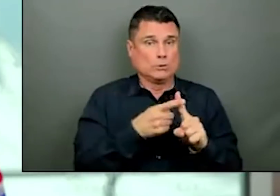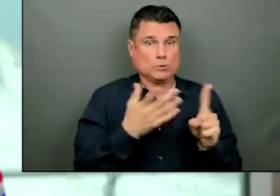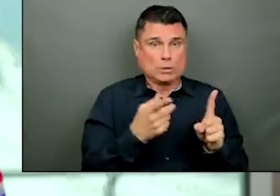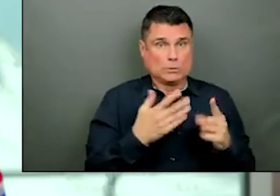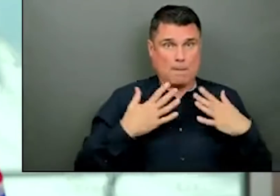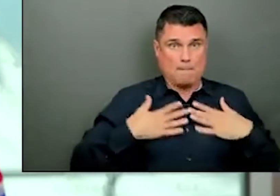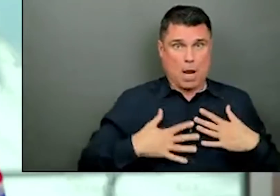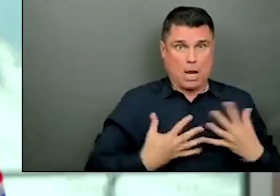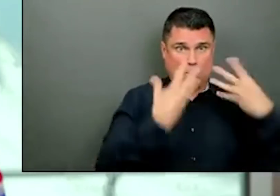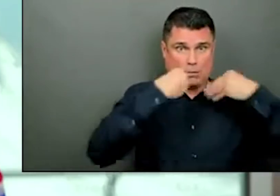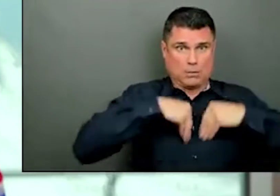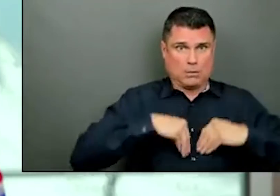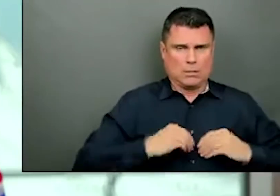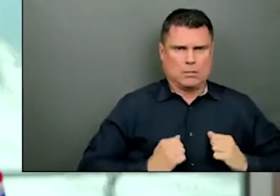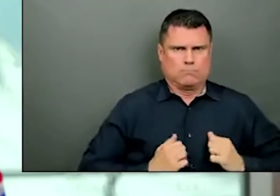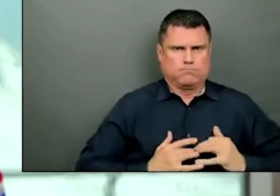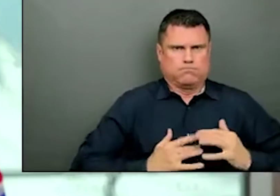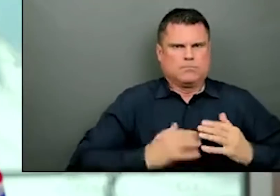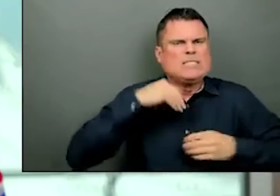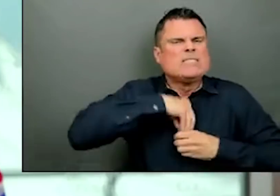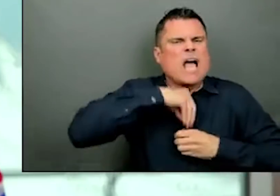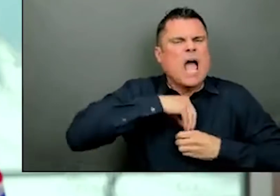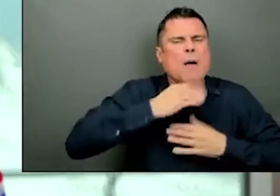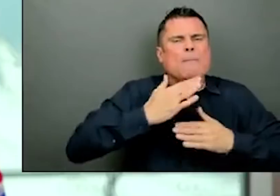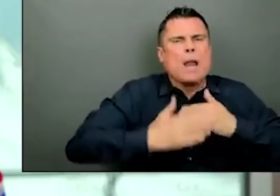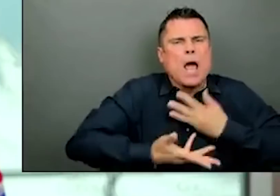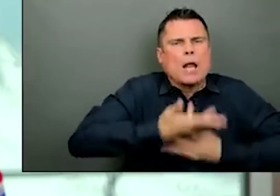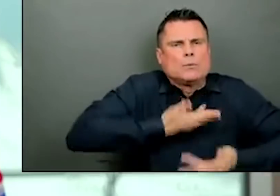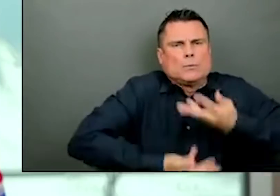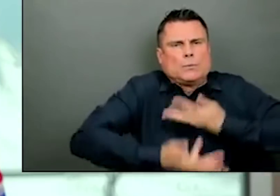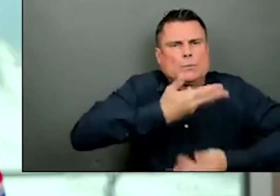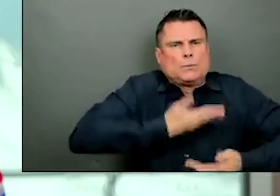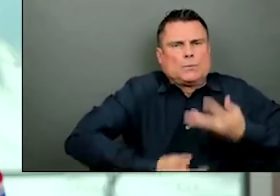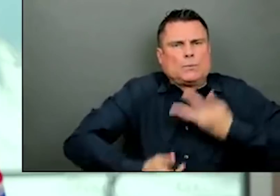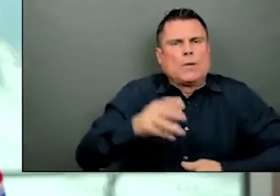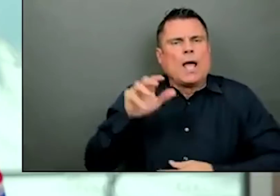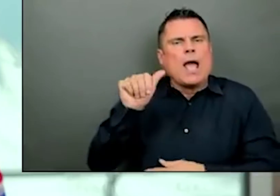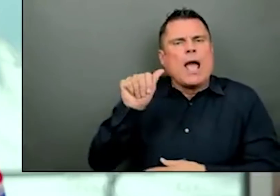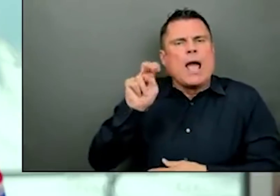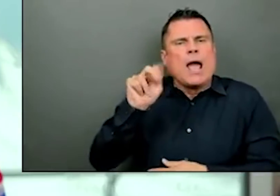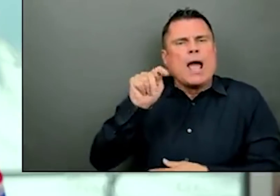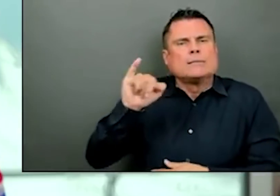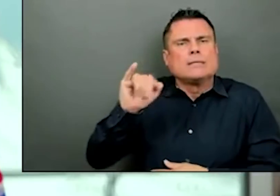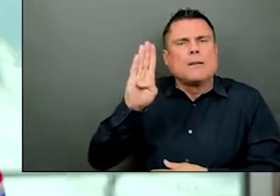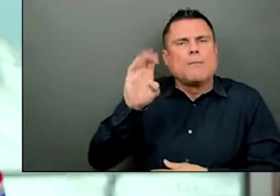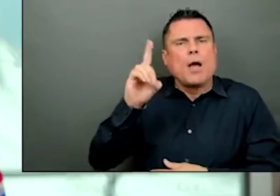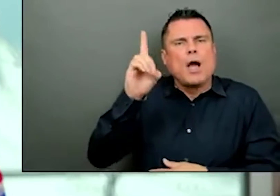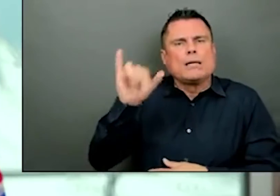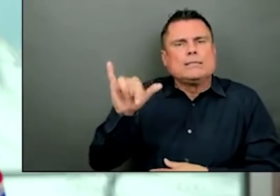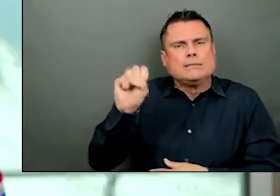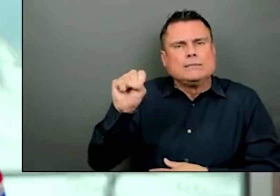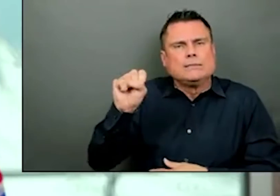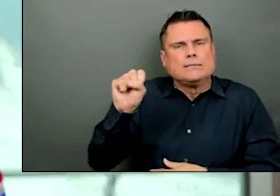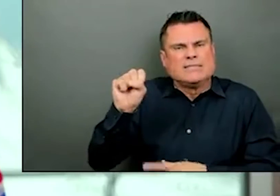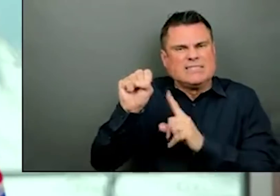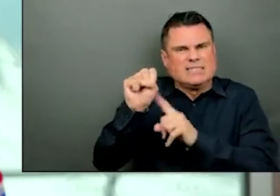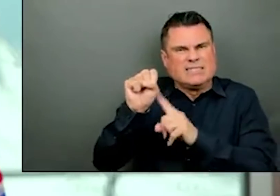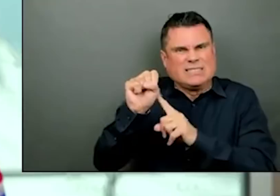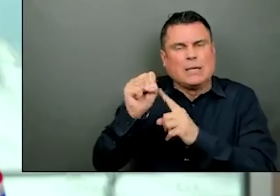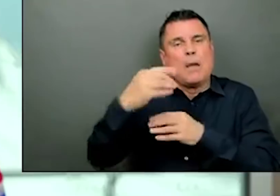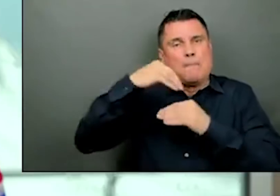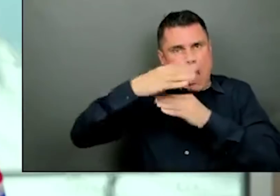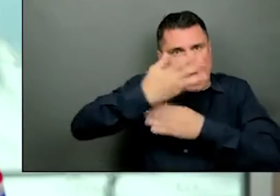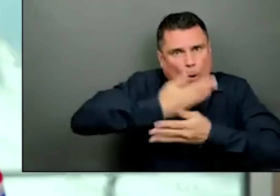helps us understand if we have those protective mechanisms against the virus. These antibodies bind to